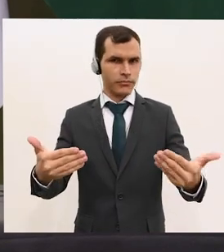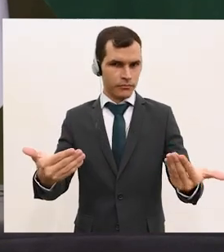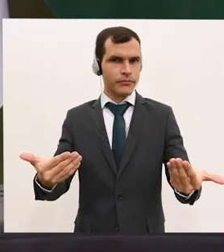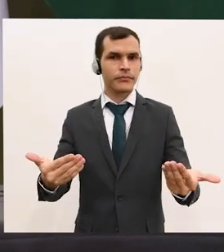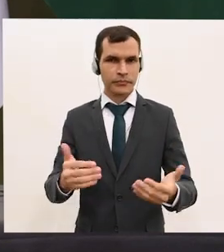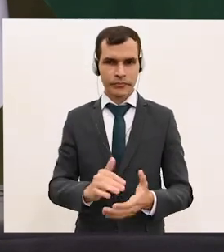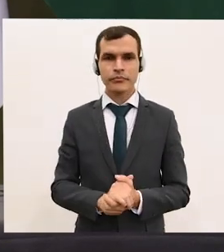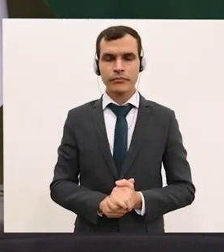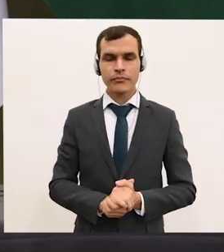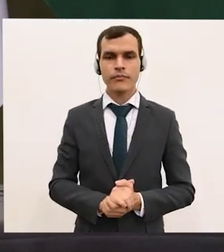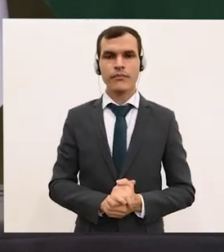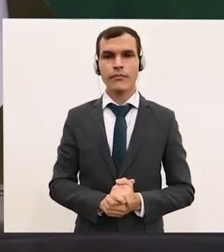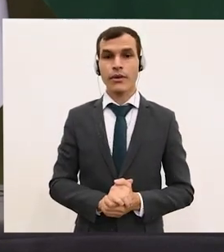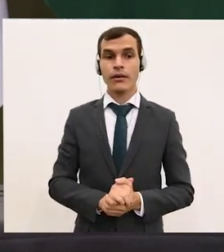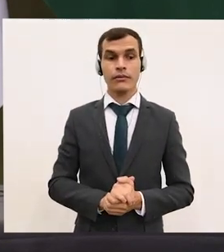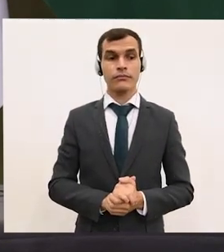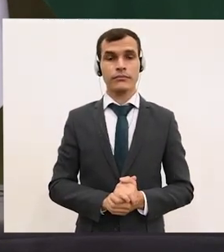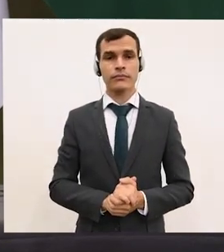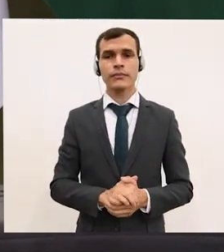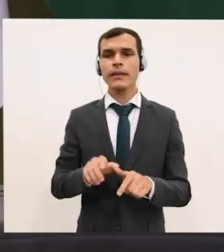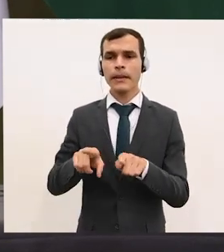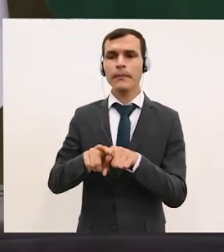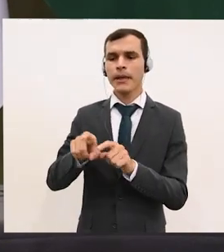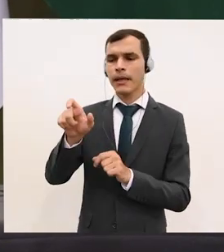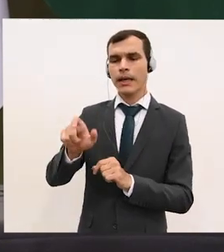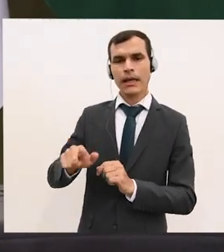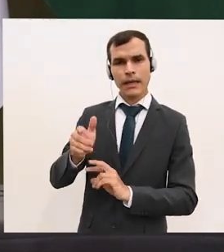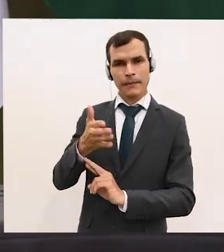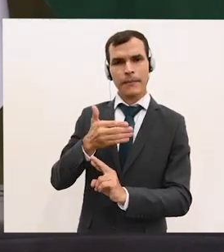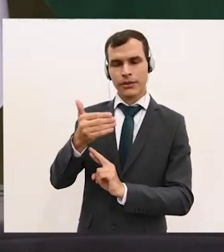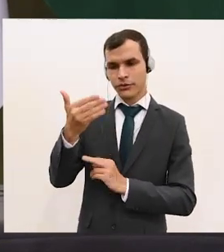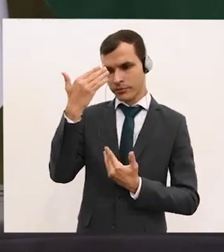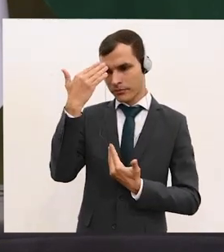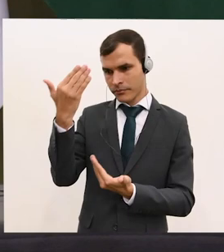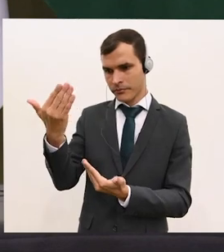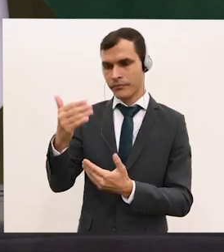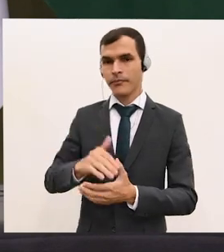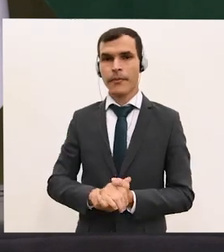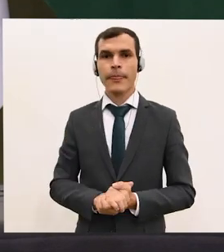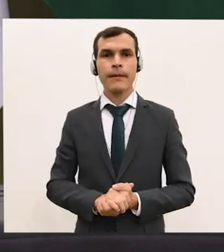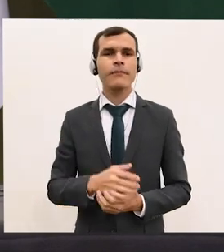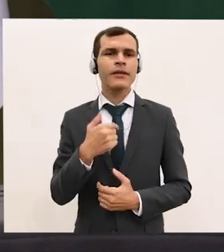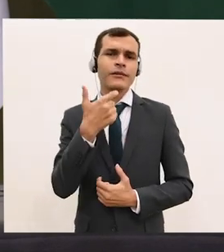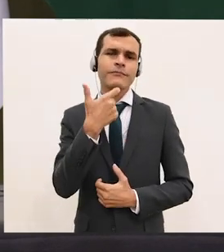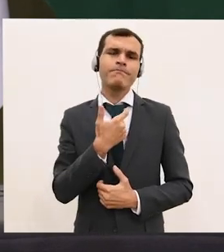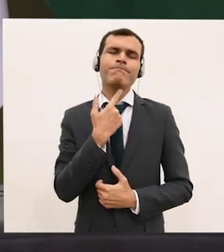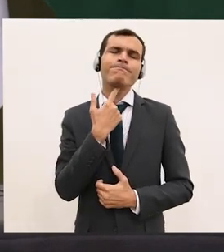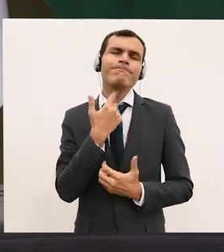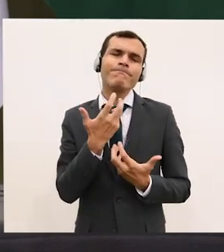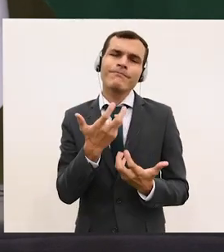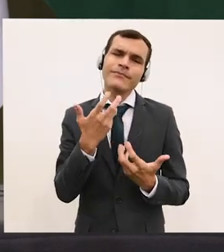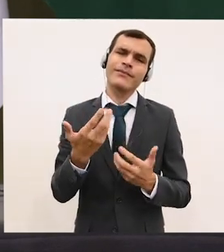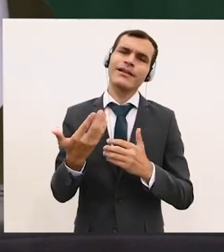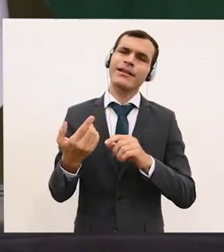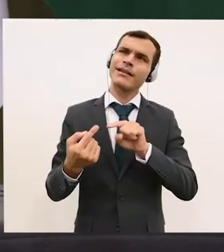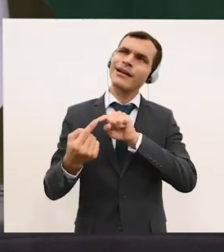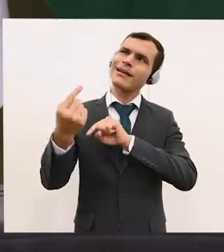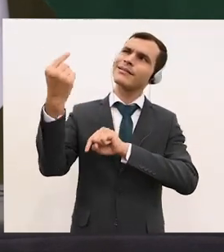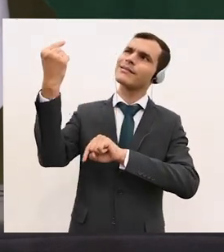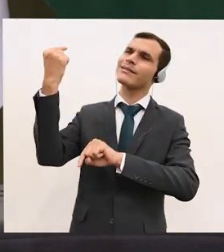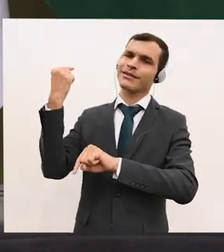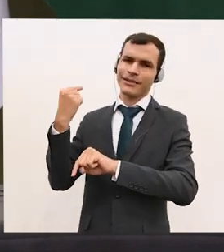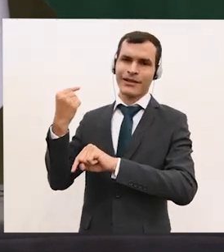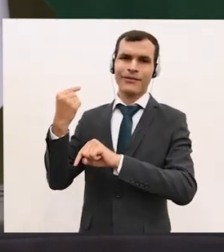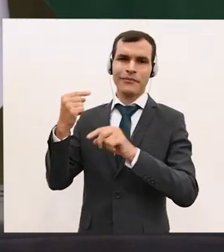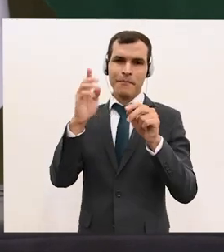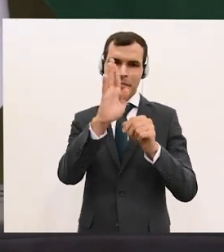I would have wished to come to Brazil much earlier, but the pandemic got in the way. So as